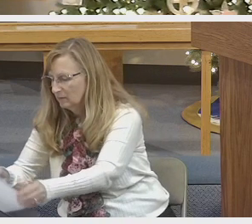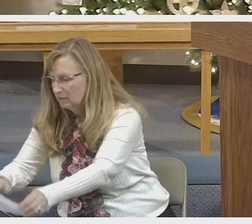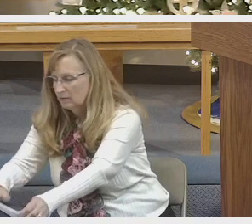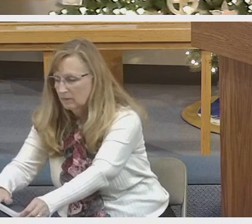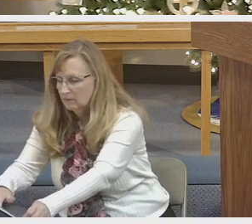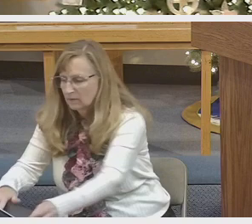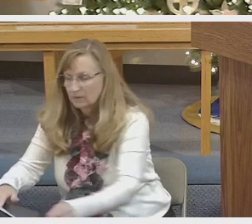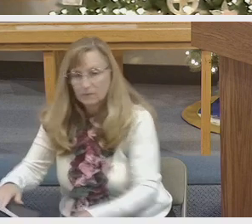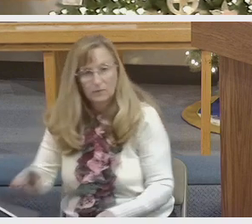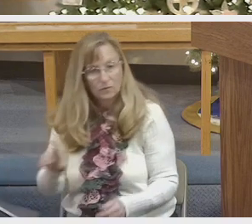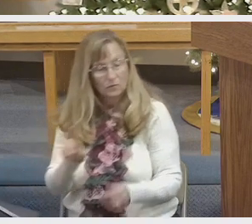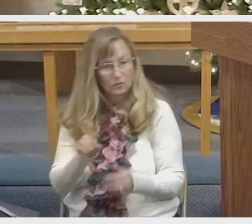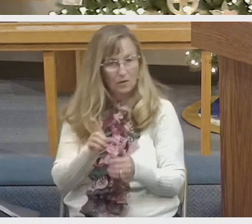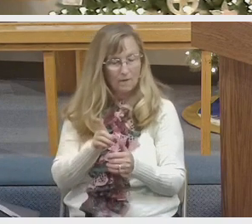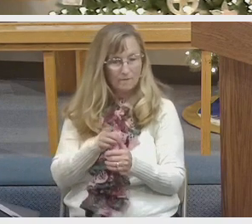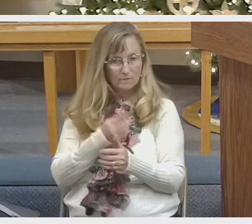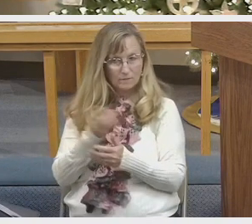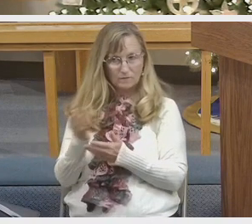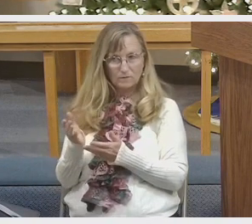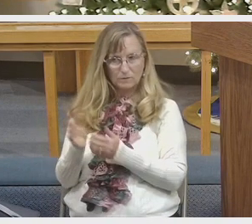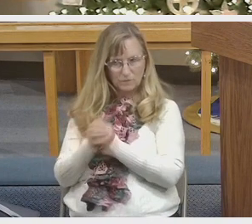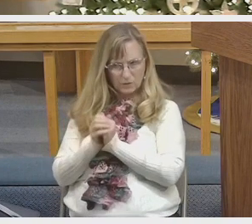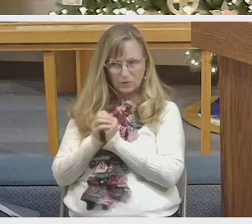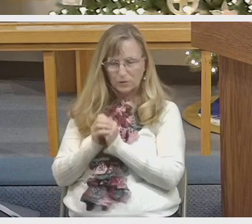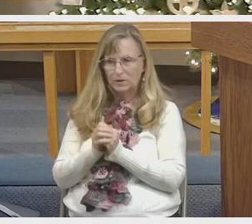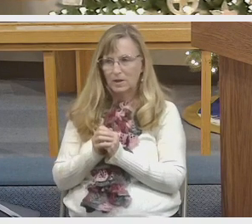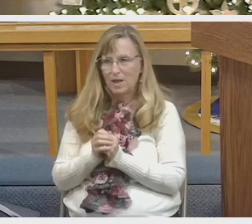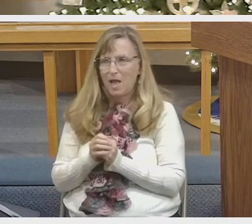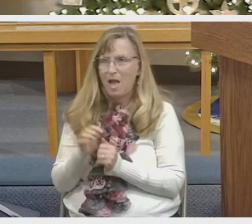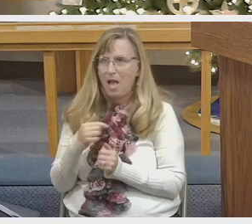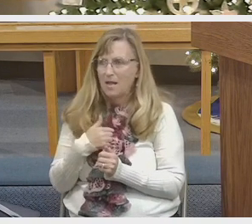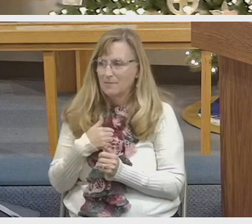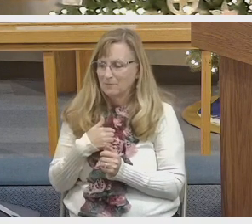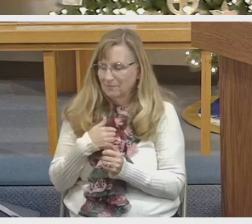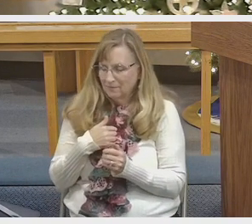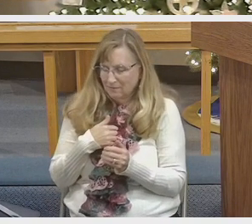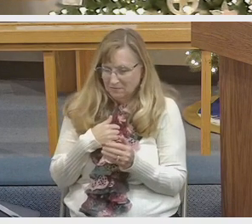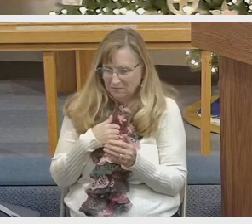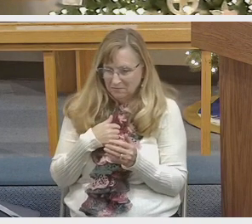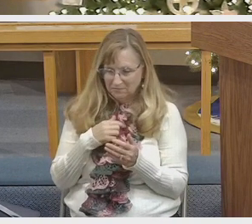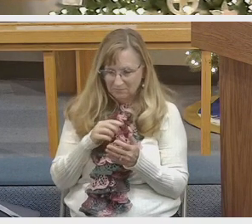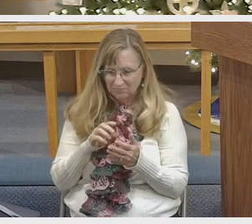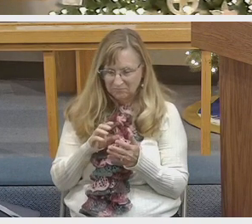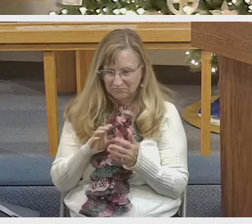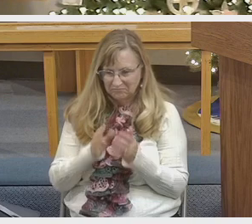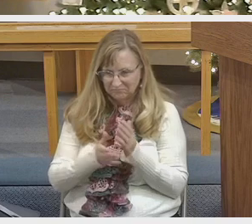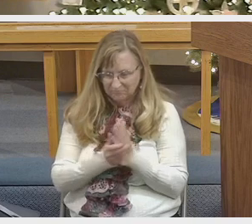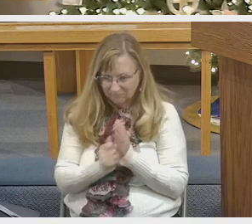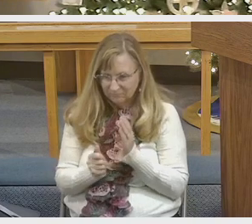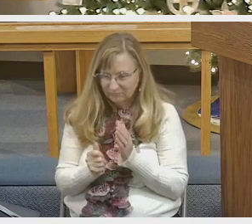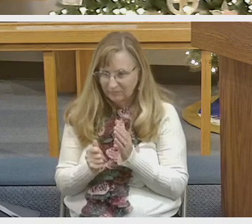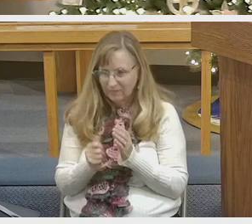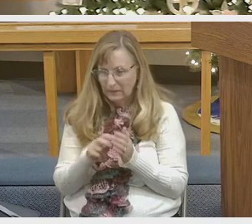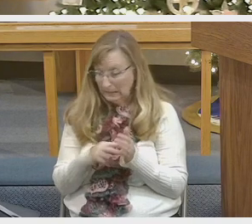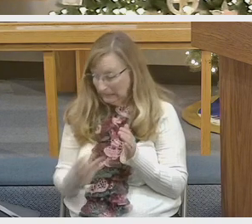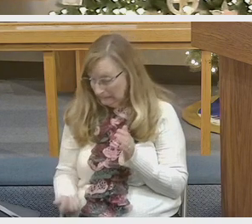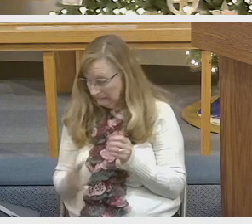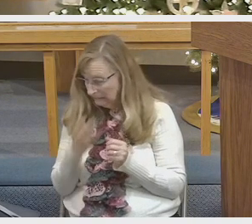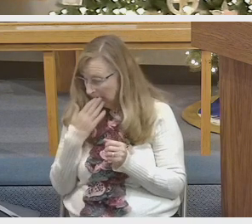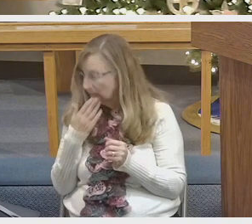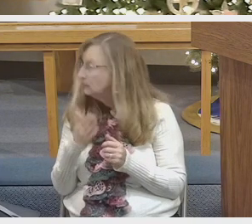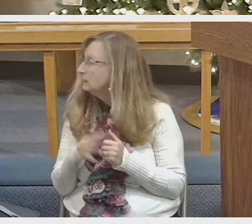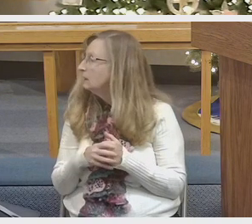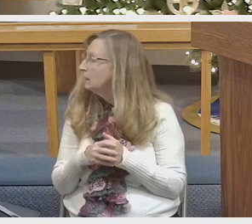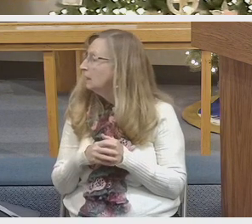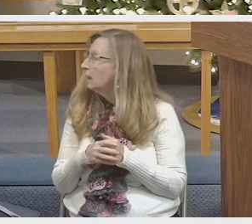First service I had it in my sermon manuscript. Well, it is in my sermon manuscript. I accidentally dropped it, but I introduced it as